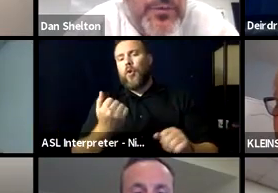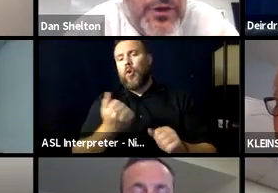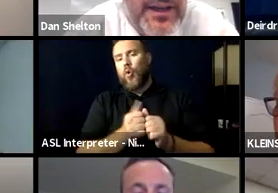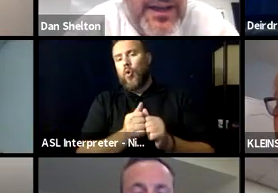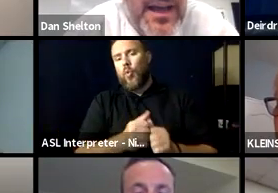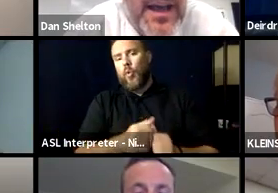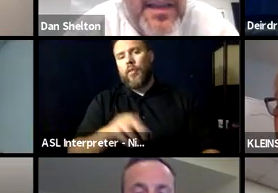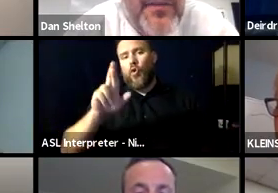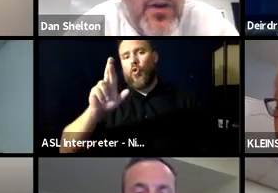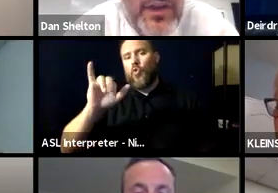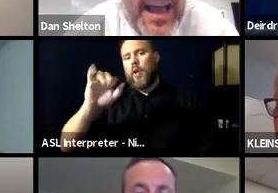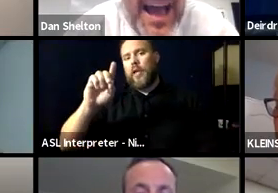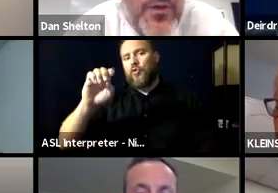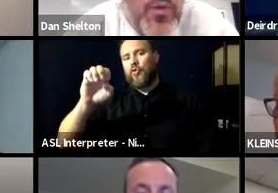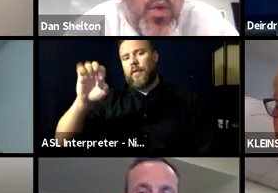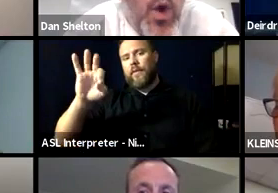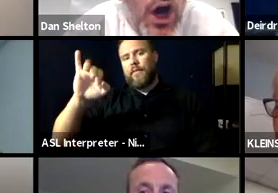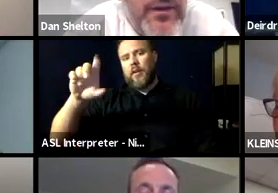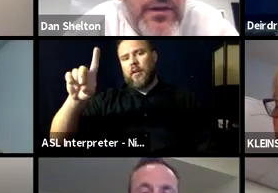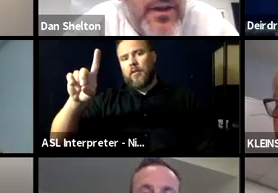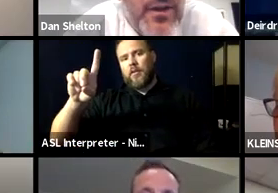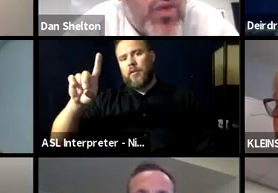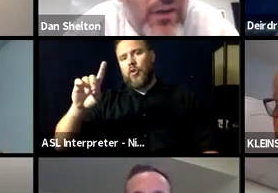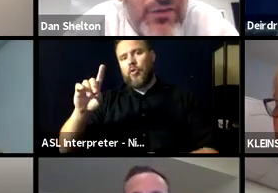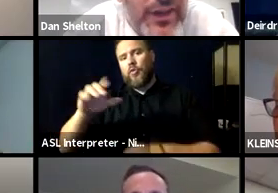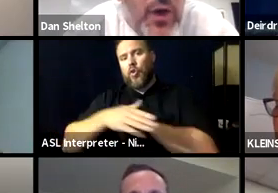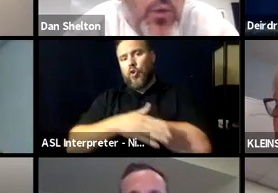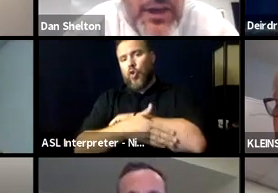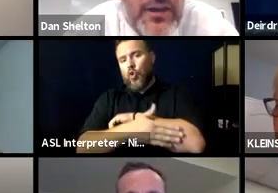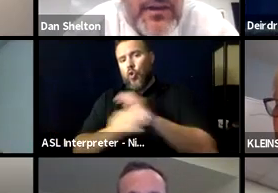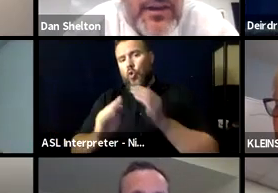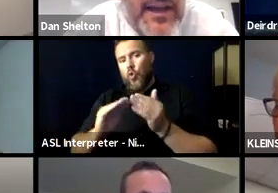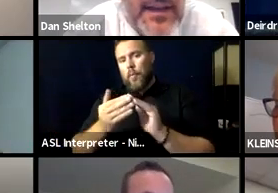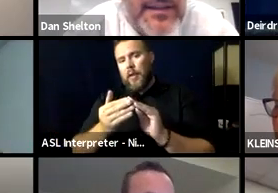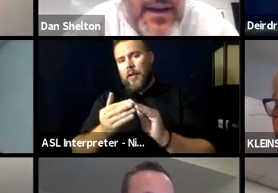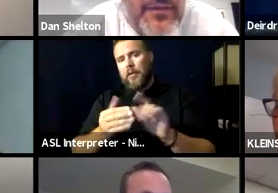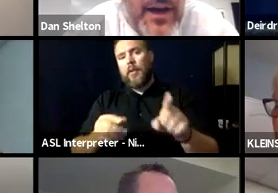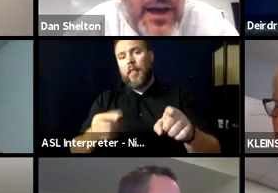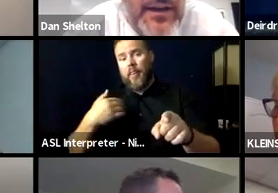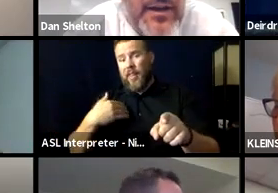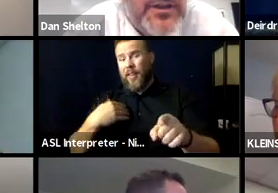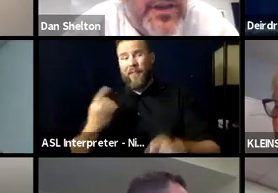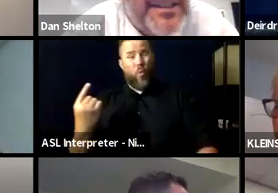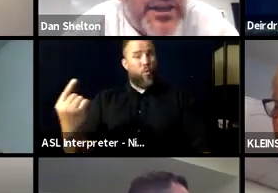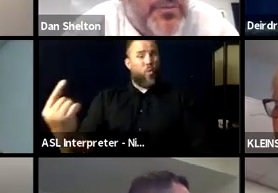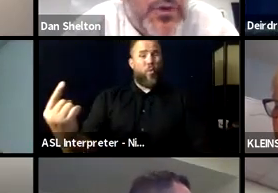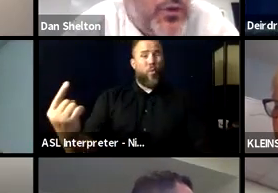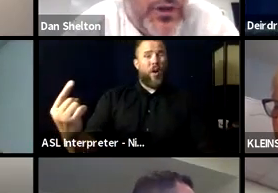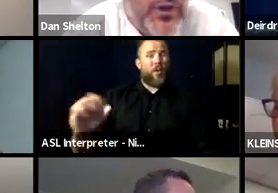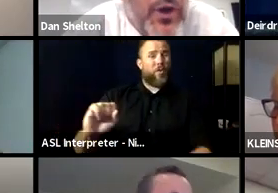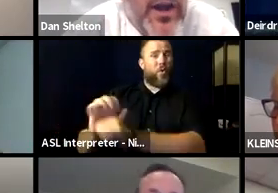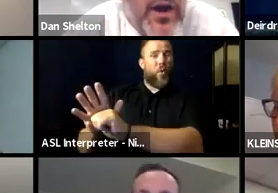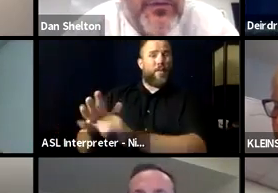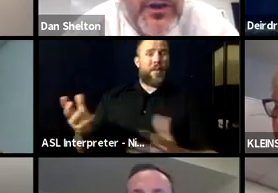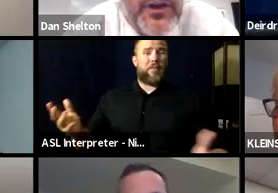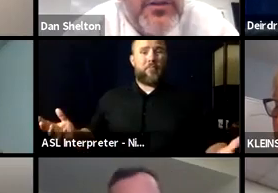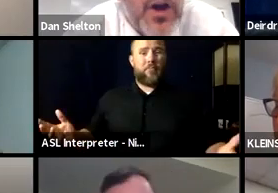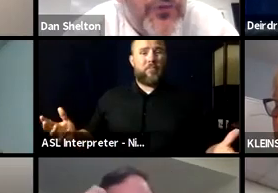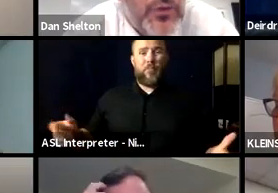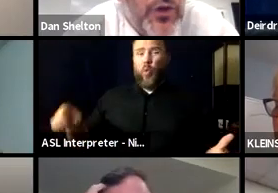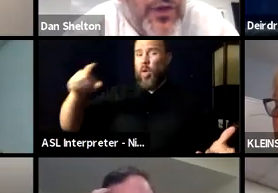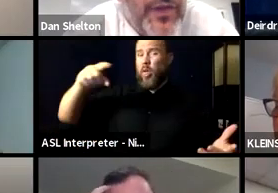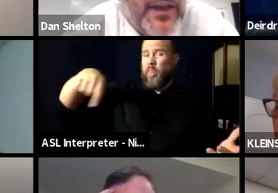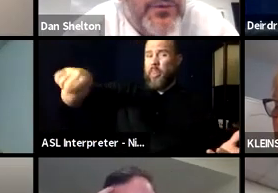Bridgeville community, they've only had one roughly a week case identified. So that's a community where they're